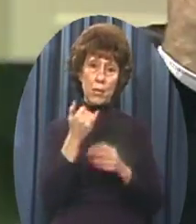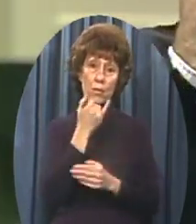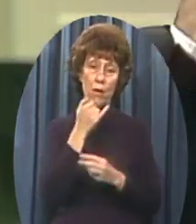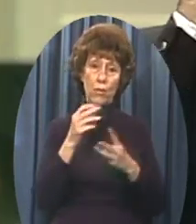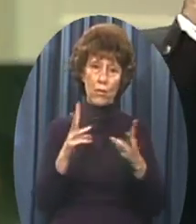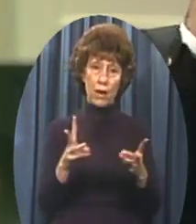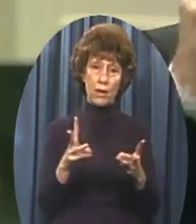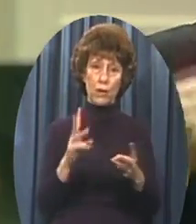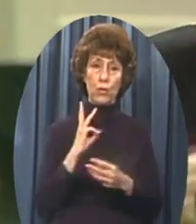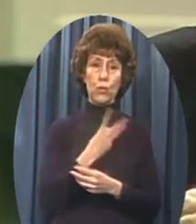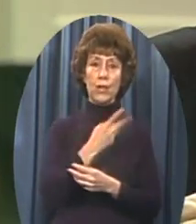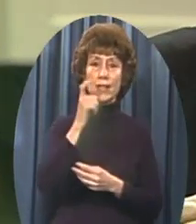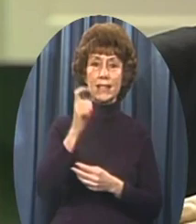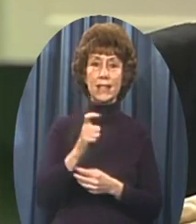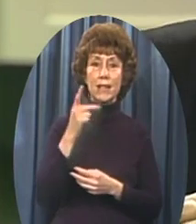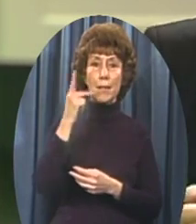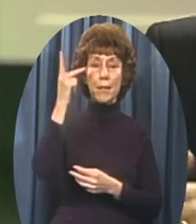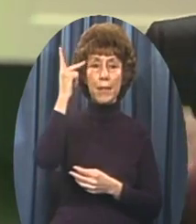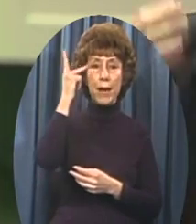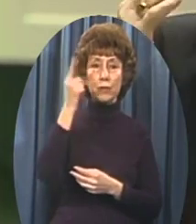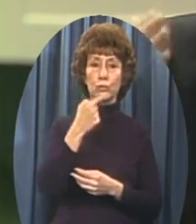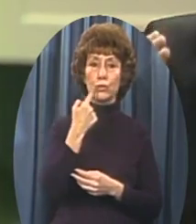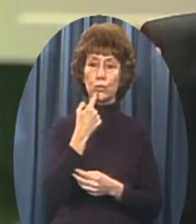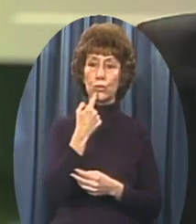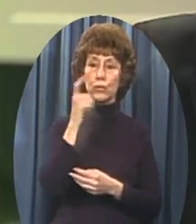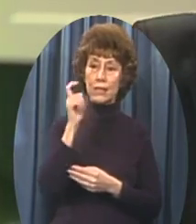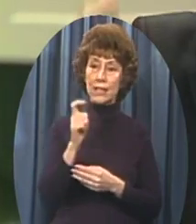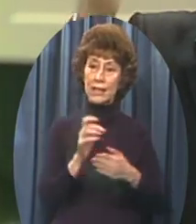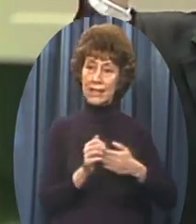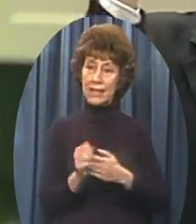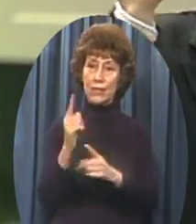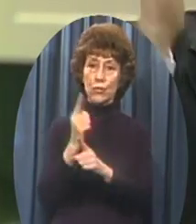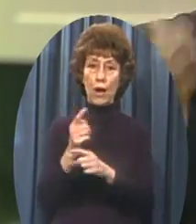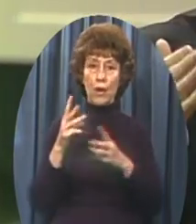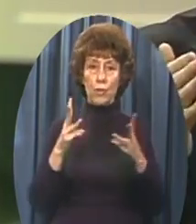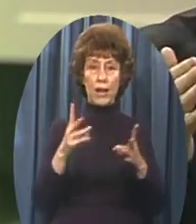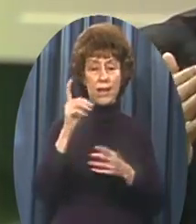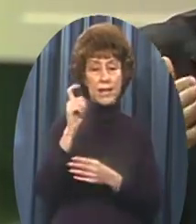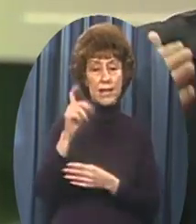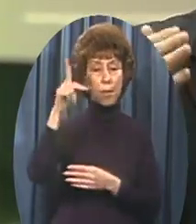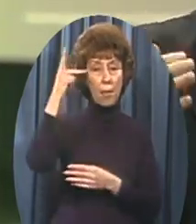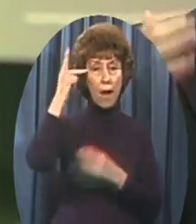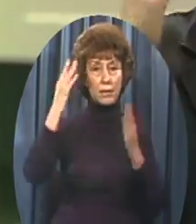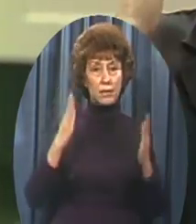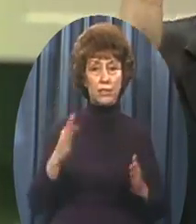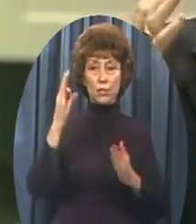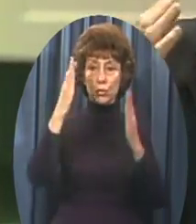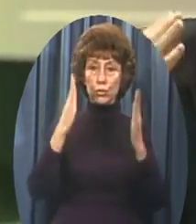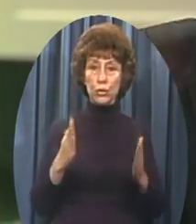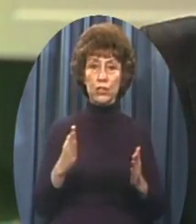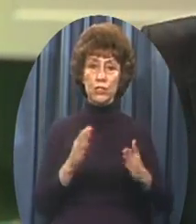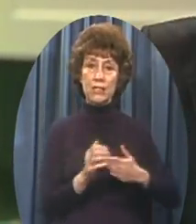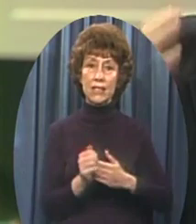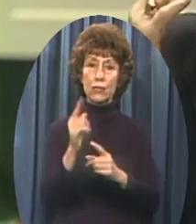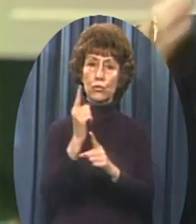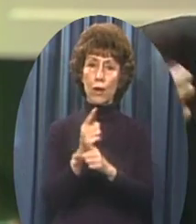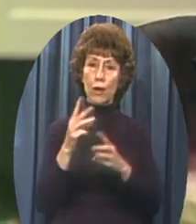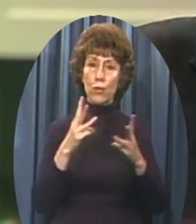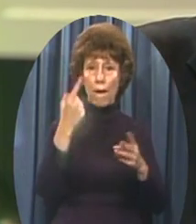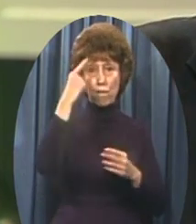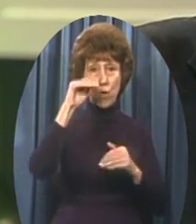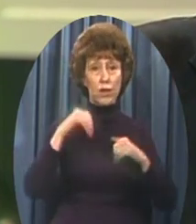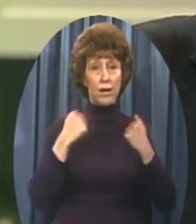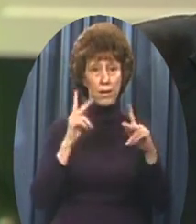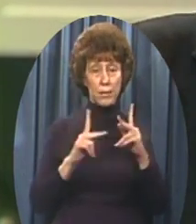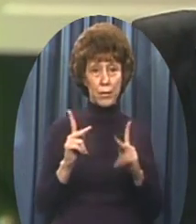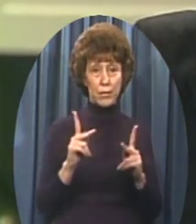be godly leaders doing just that. We need to get pastors doing that. We need to get politicians doing that. We need to get the business community doing that. Let's lead